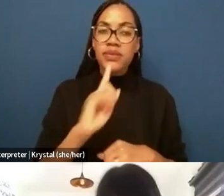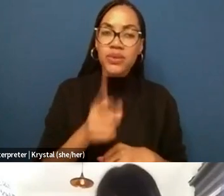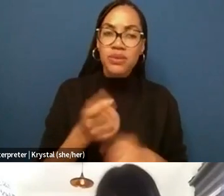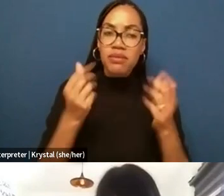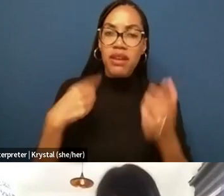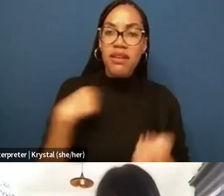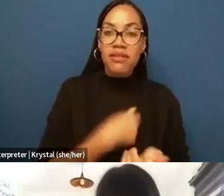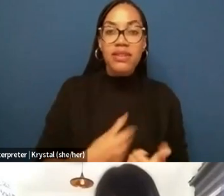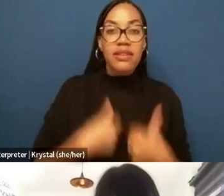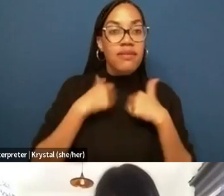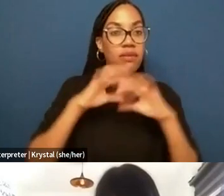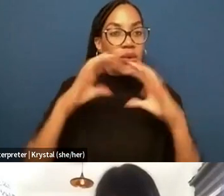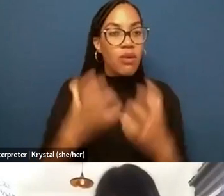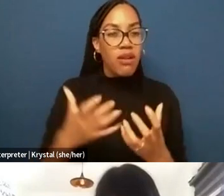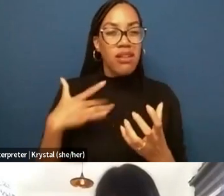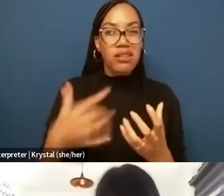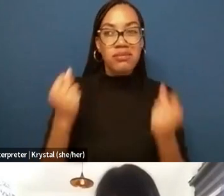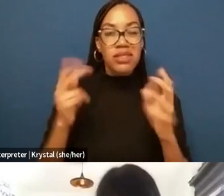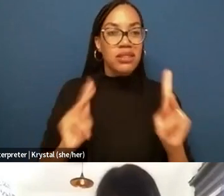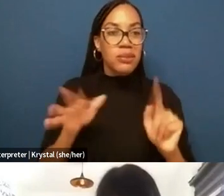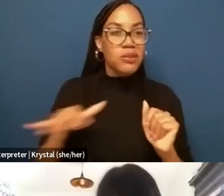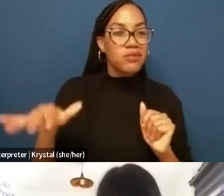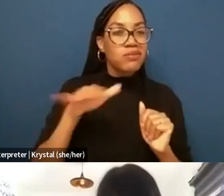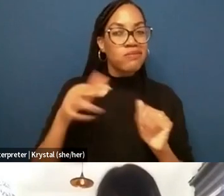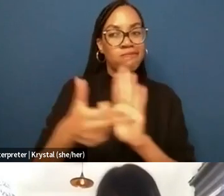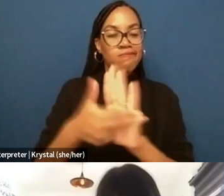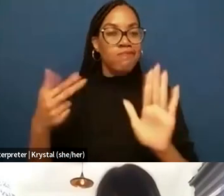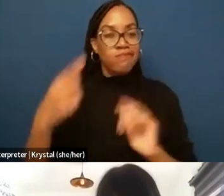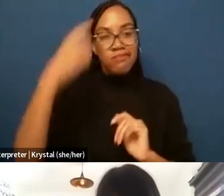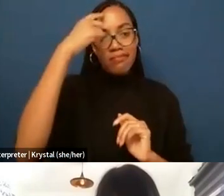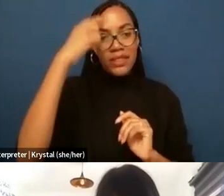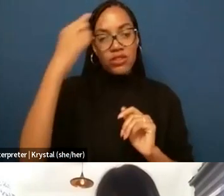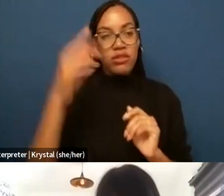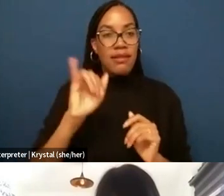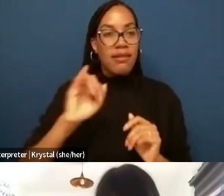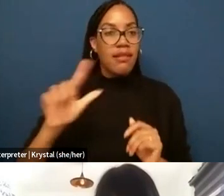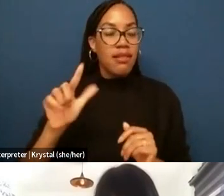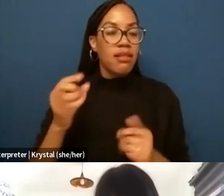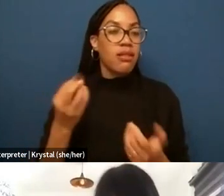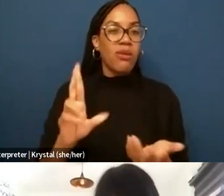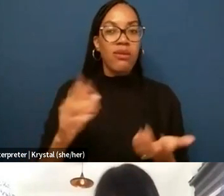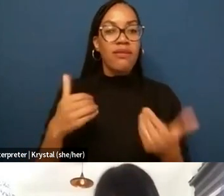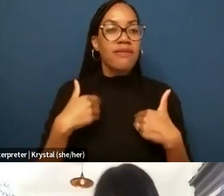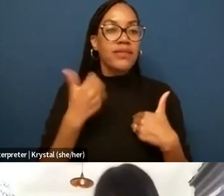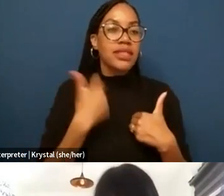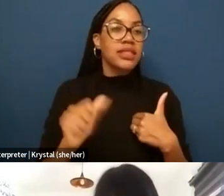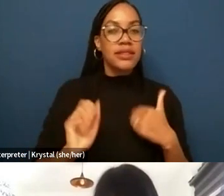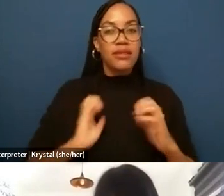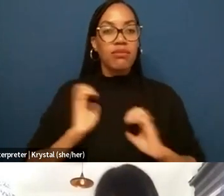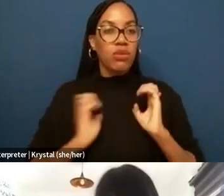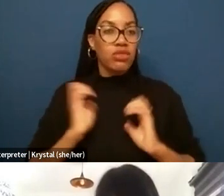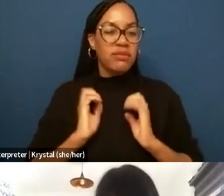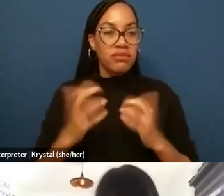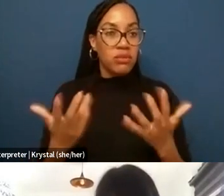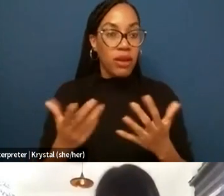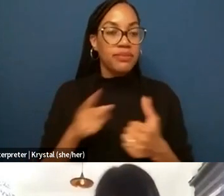labeled as mentally ill if they express a full range of emotions, rage against